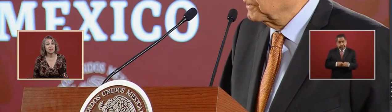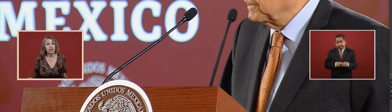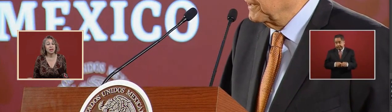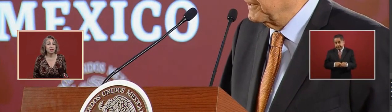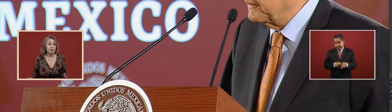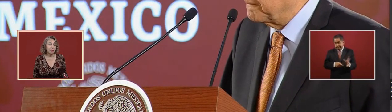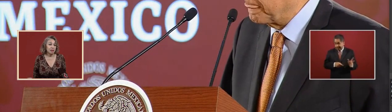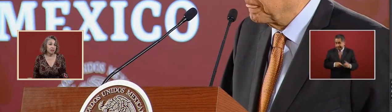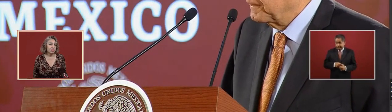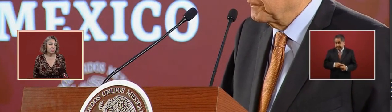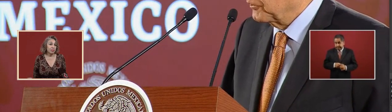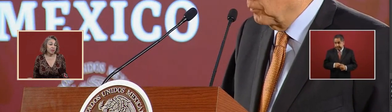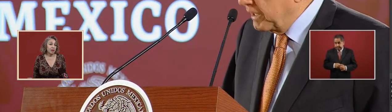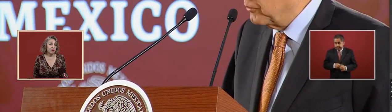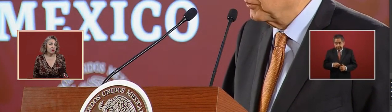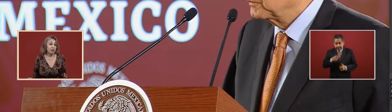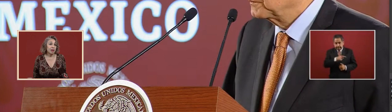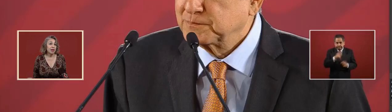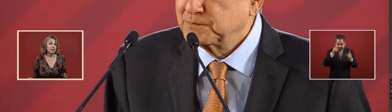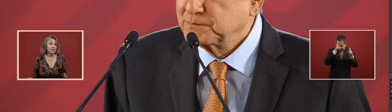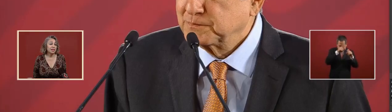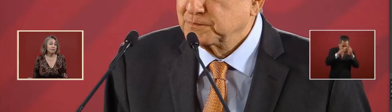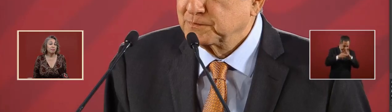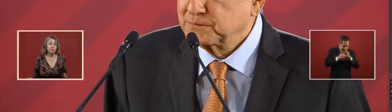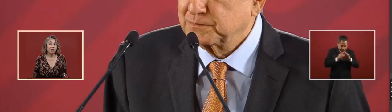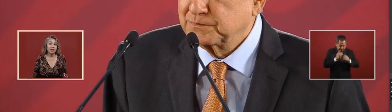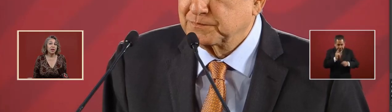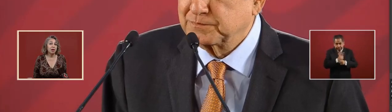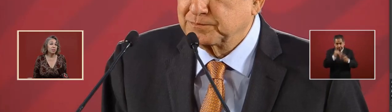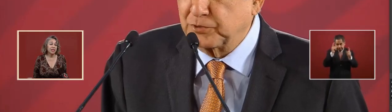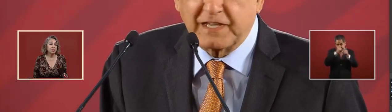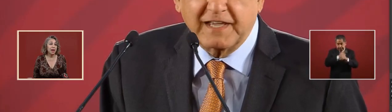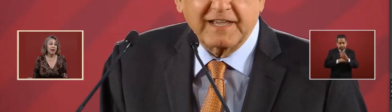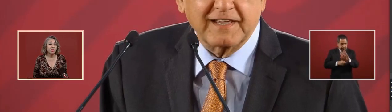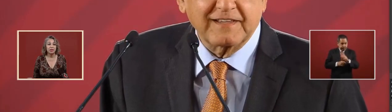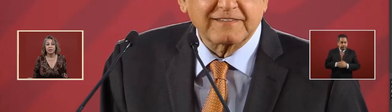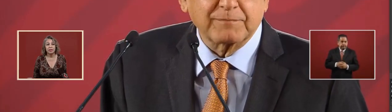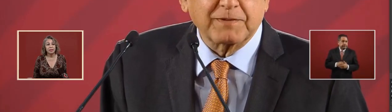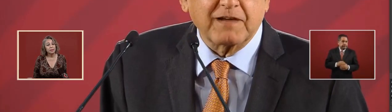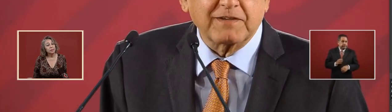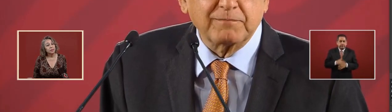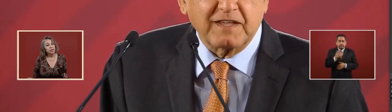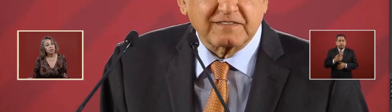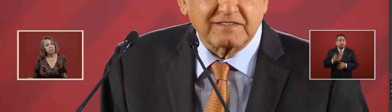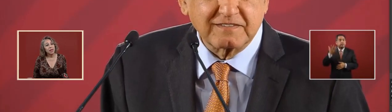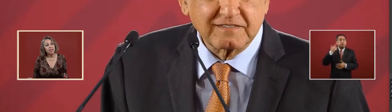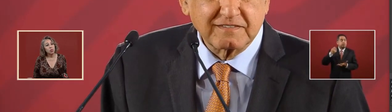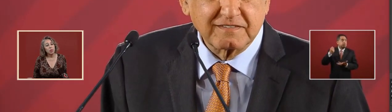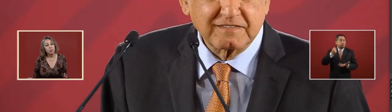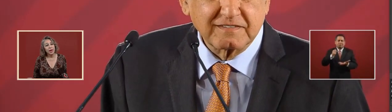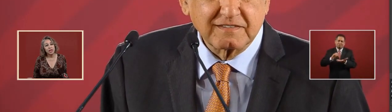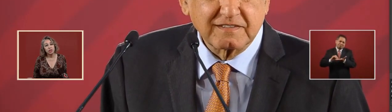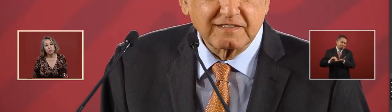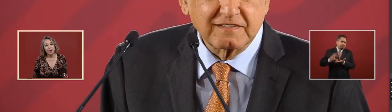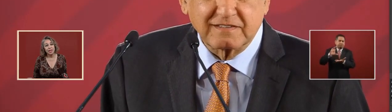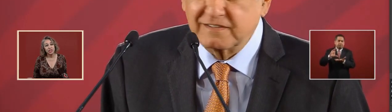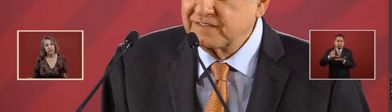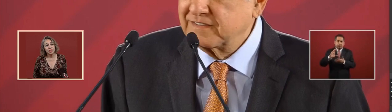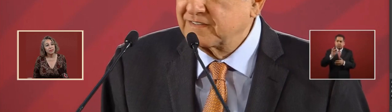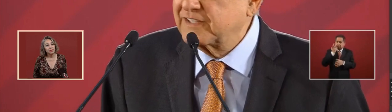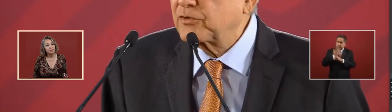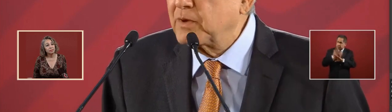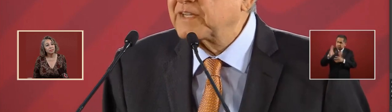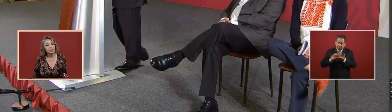medications. And complejo. And that's a very complex matter. Se pagaba de más. Because we were paying too